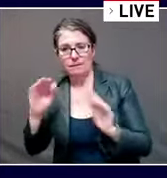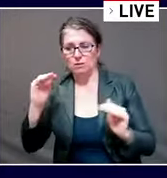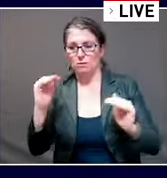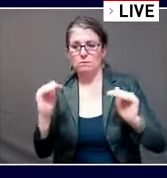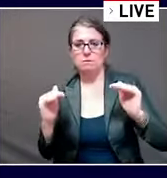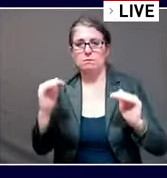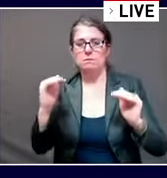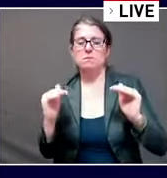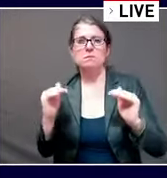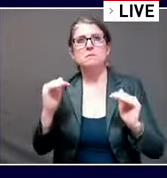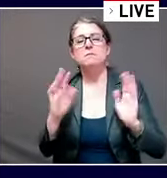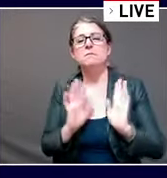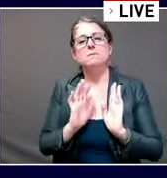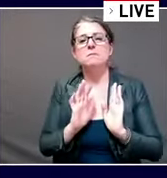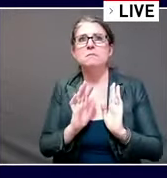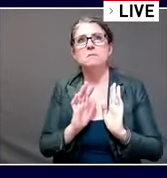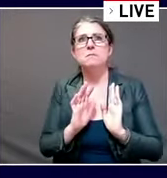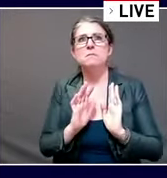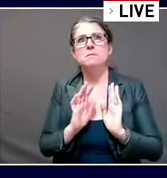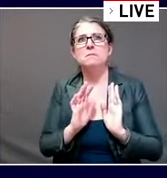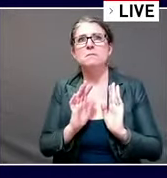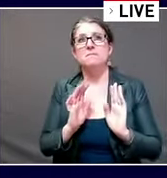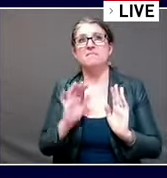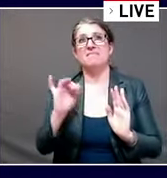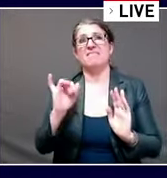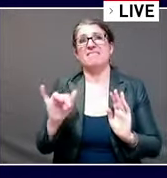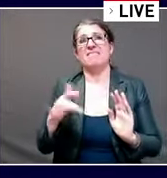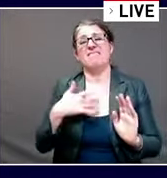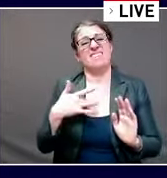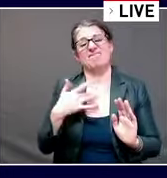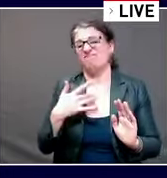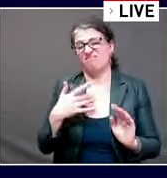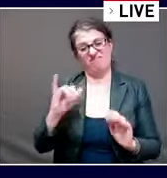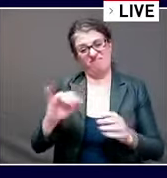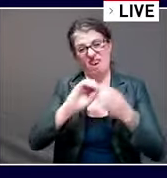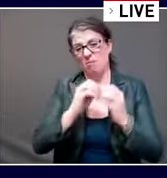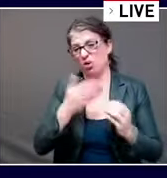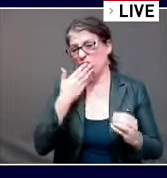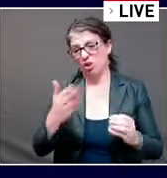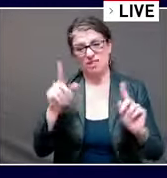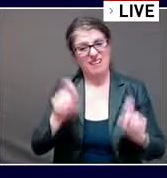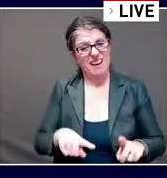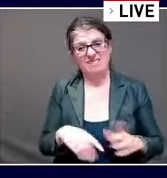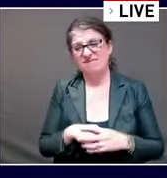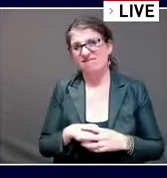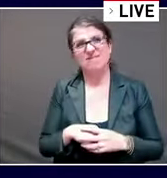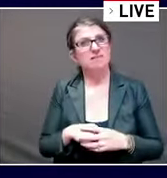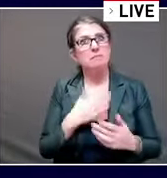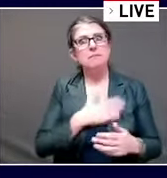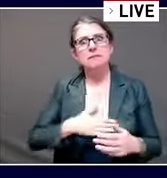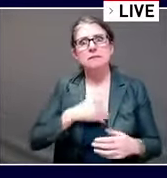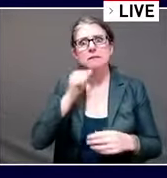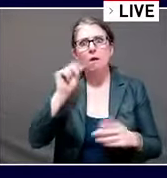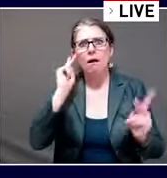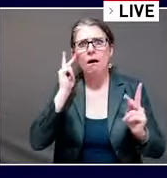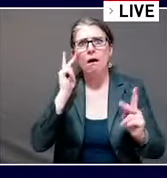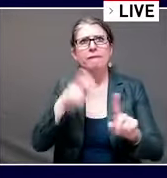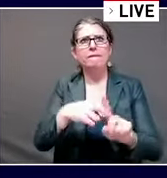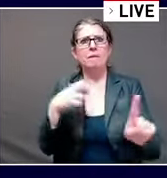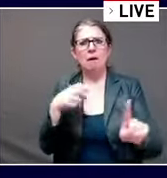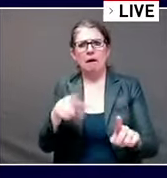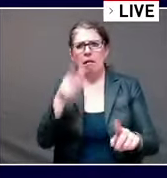it's still a very, very good test. That's the bottom line. Okay, and just quickly. So, and I don't want to for a second cast aspersions on the utility of the test.